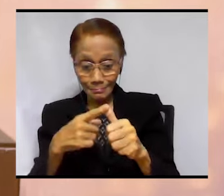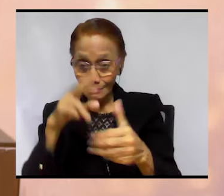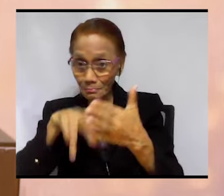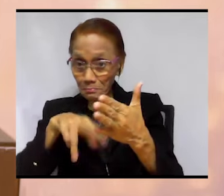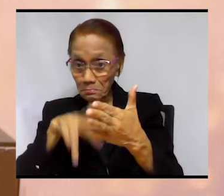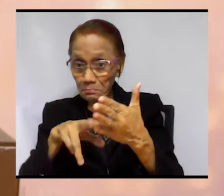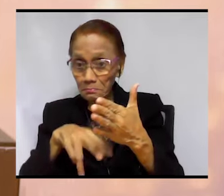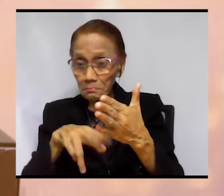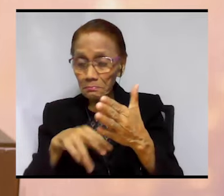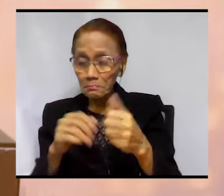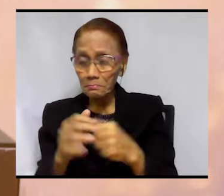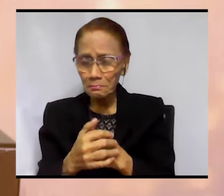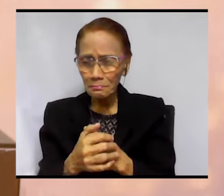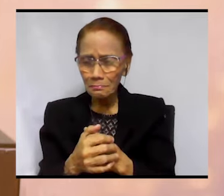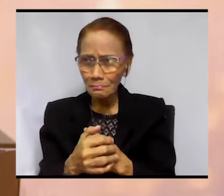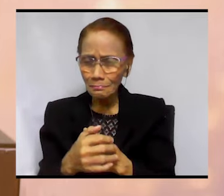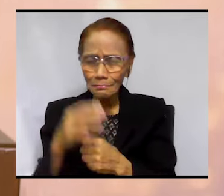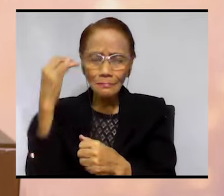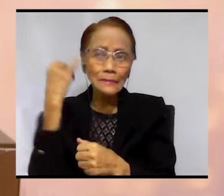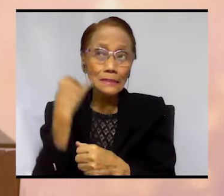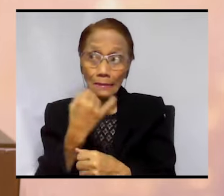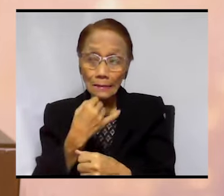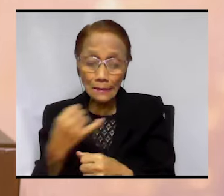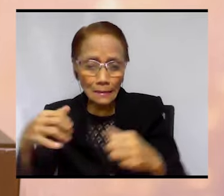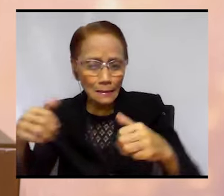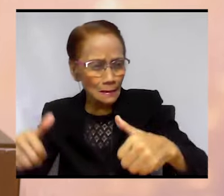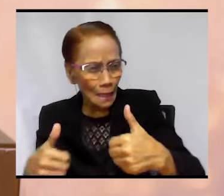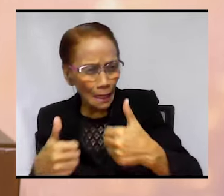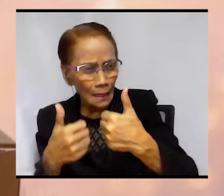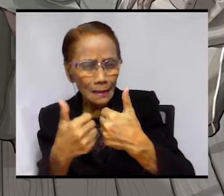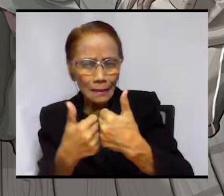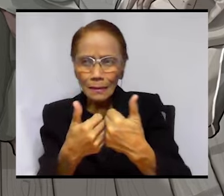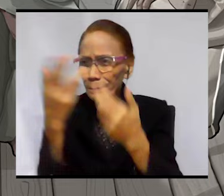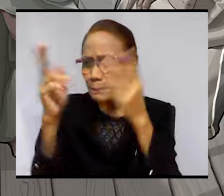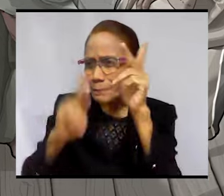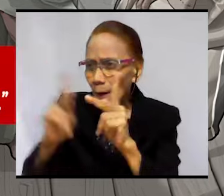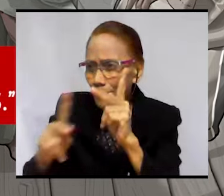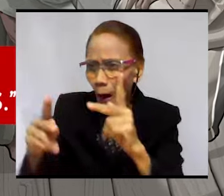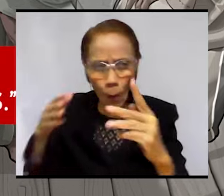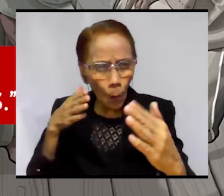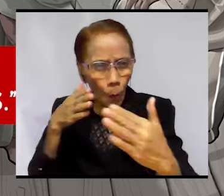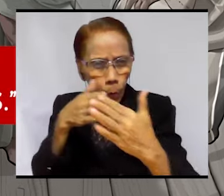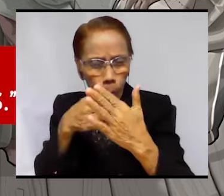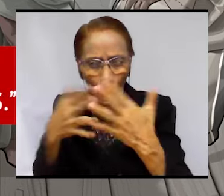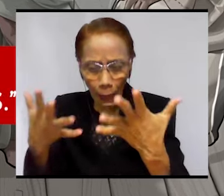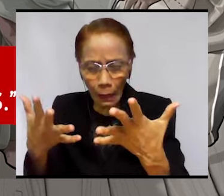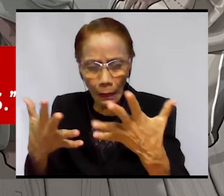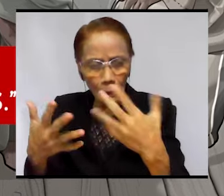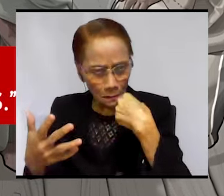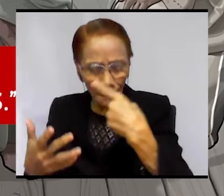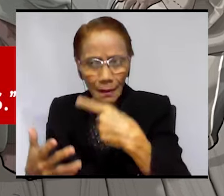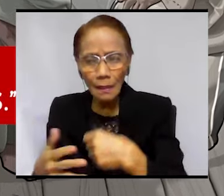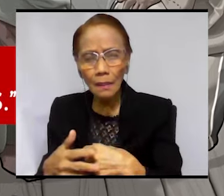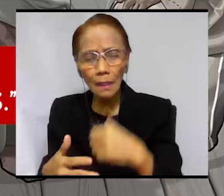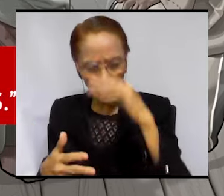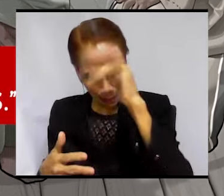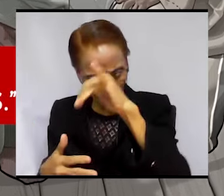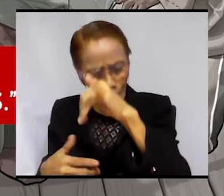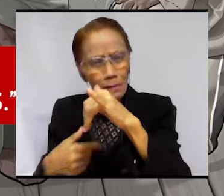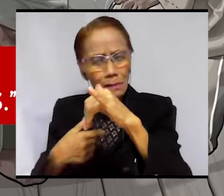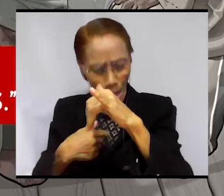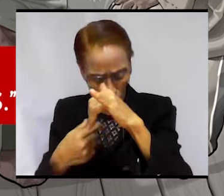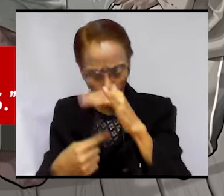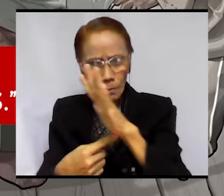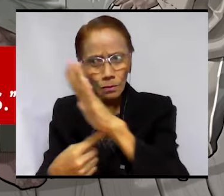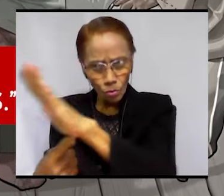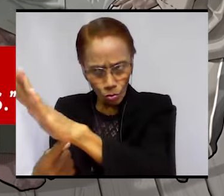James challenges those who disagree with him. He says, okay, I will show you my